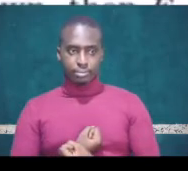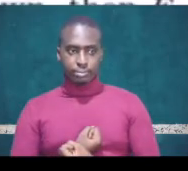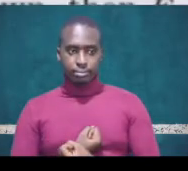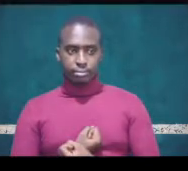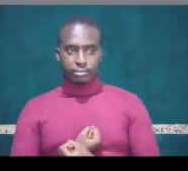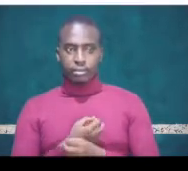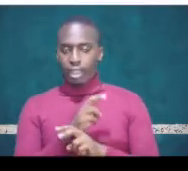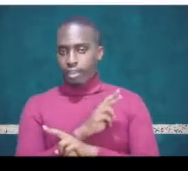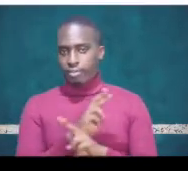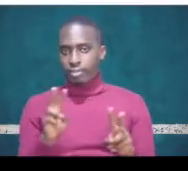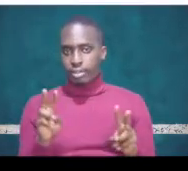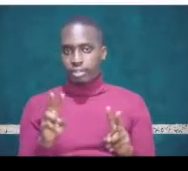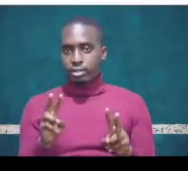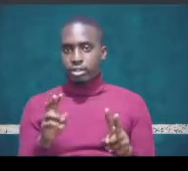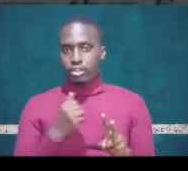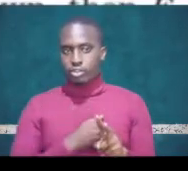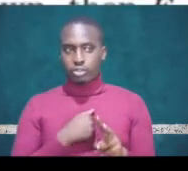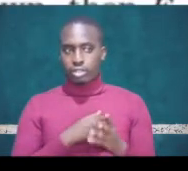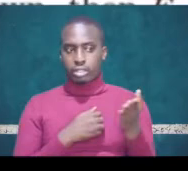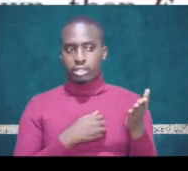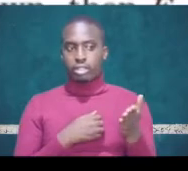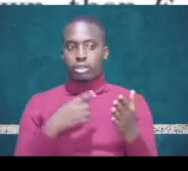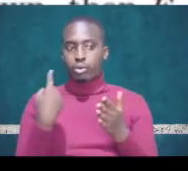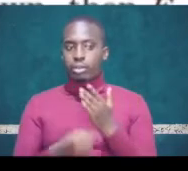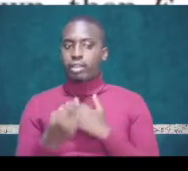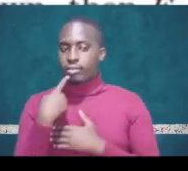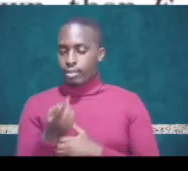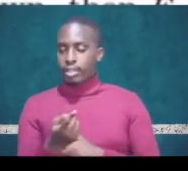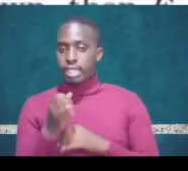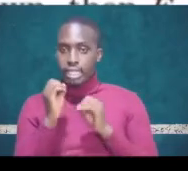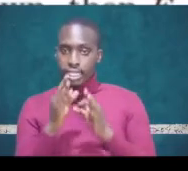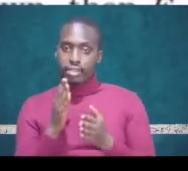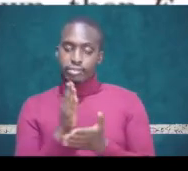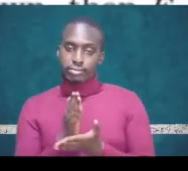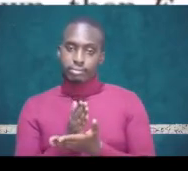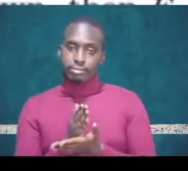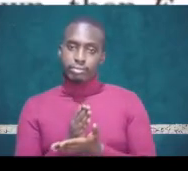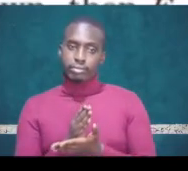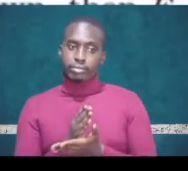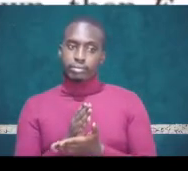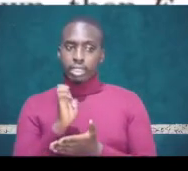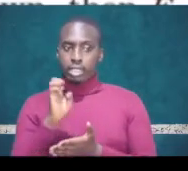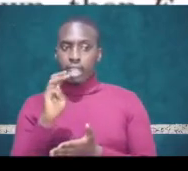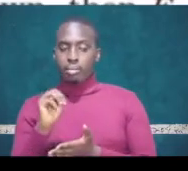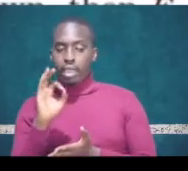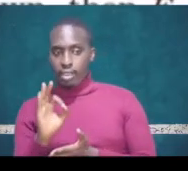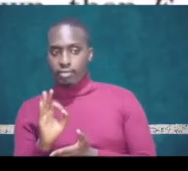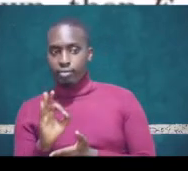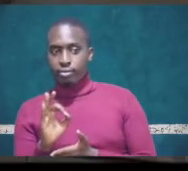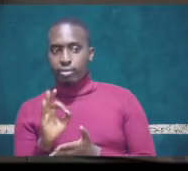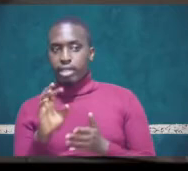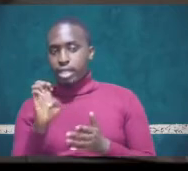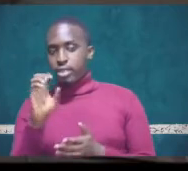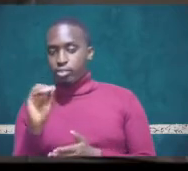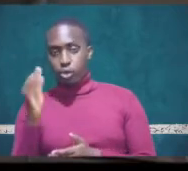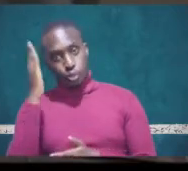a very, so it means that here what I've said, if the standard electromotive force is